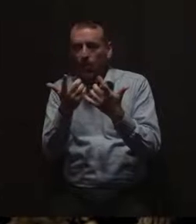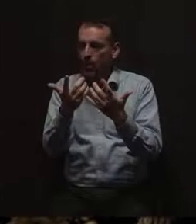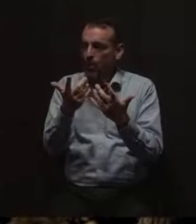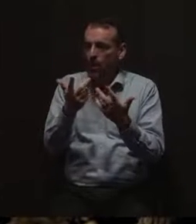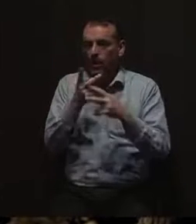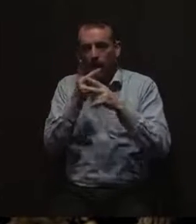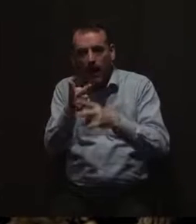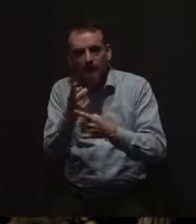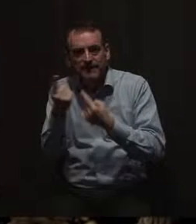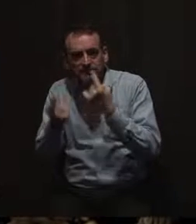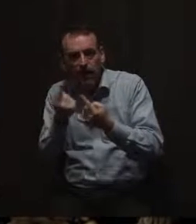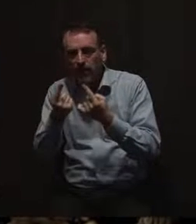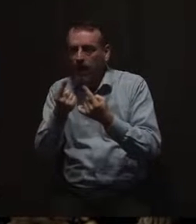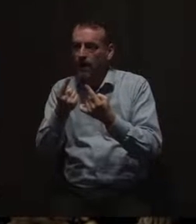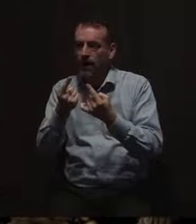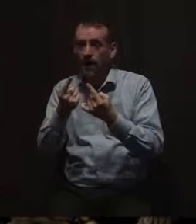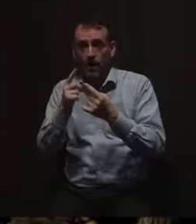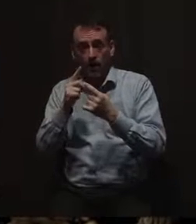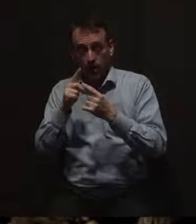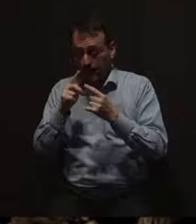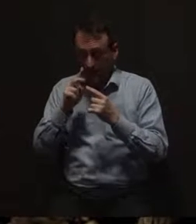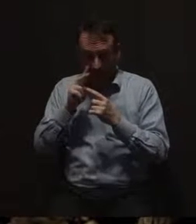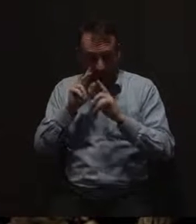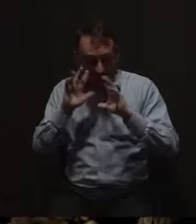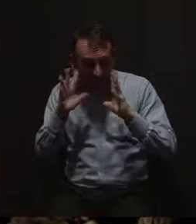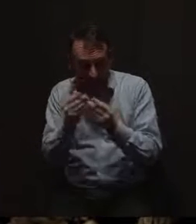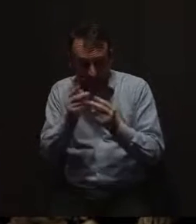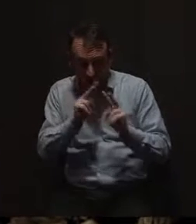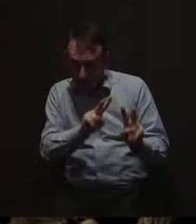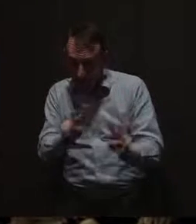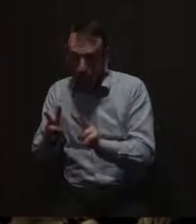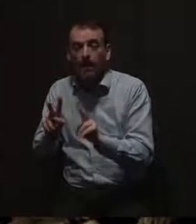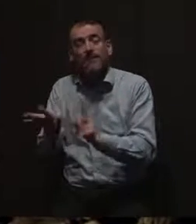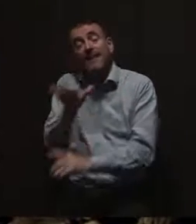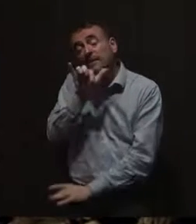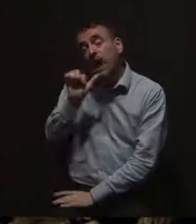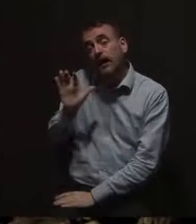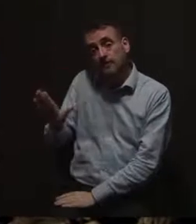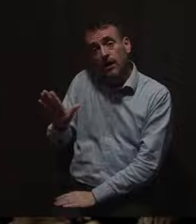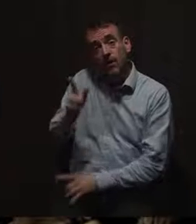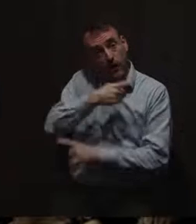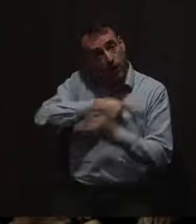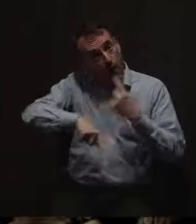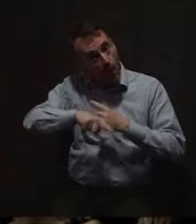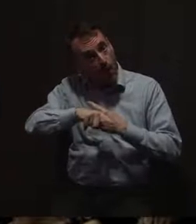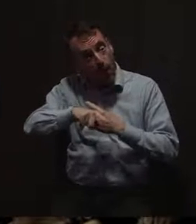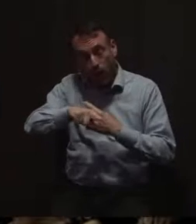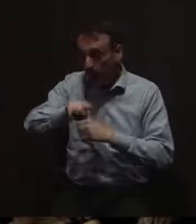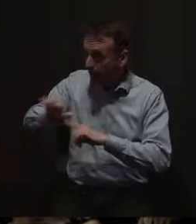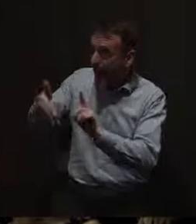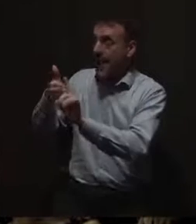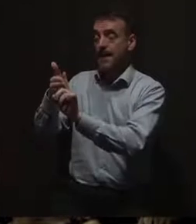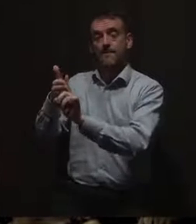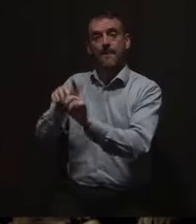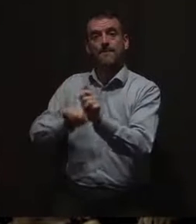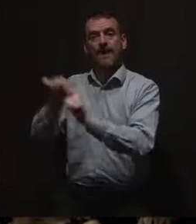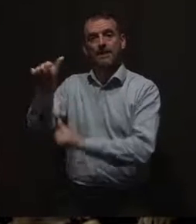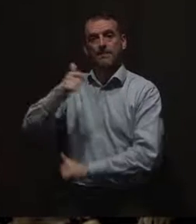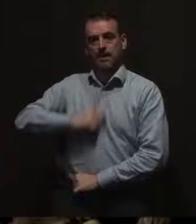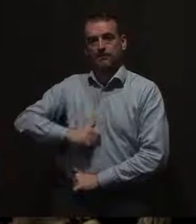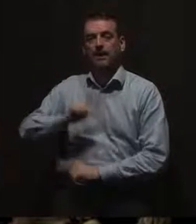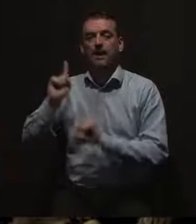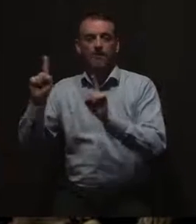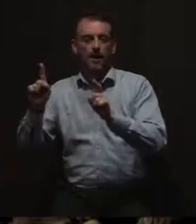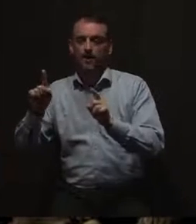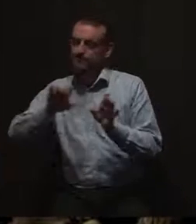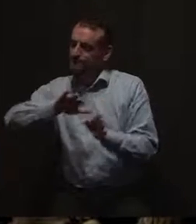at everything. And that's always nice and fine, and of course we should all be better people, but I'm talking about structures here. I